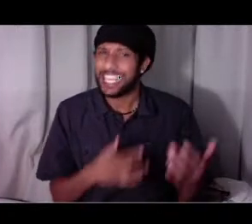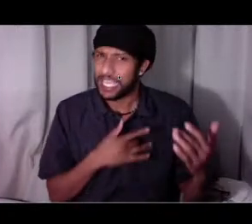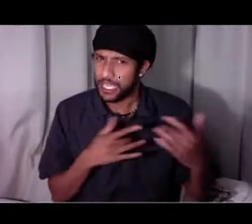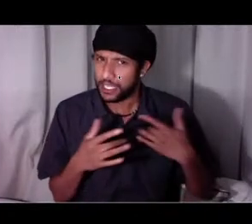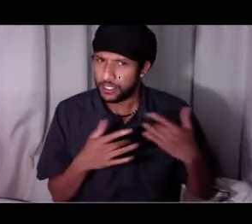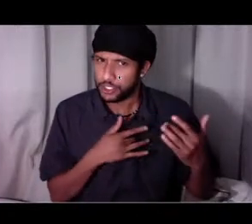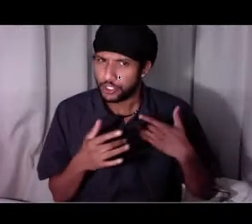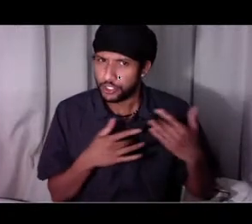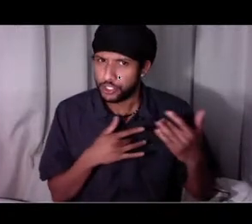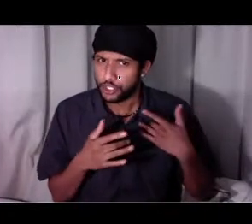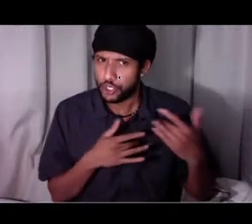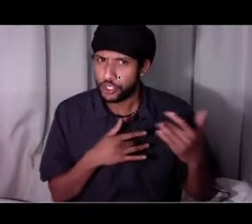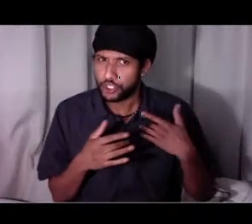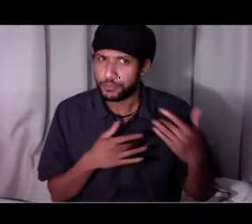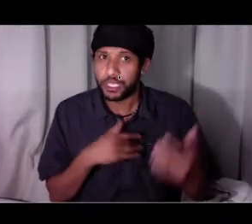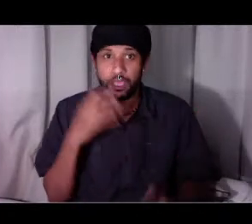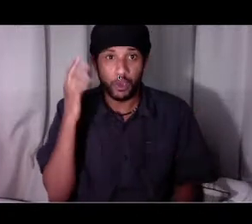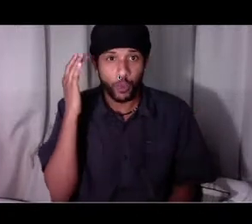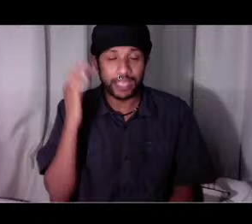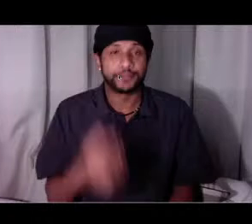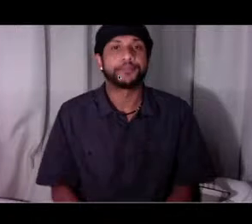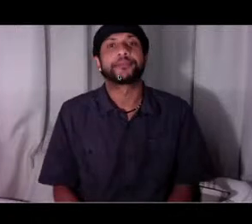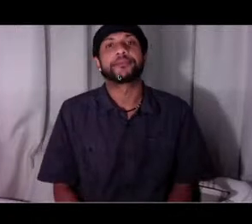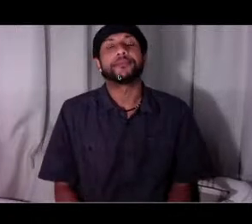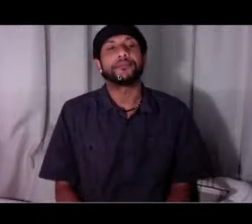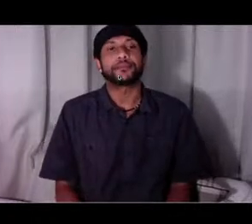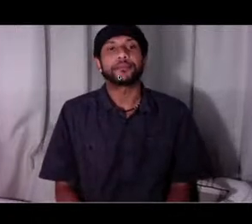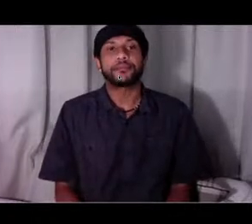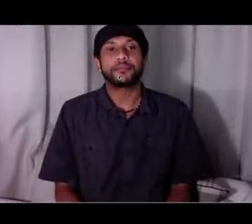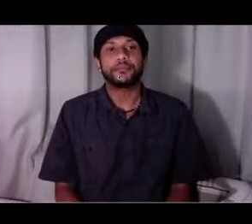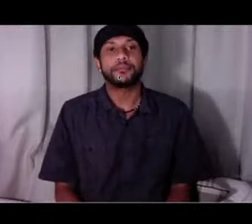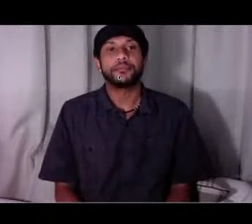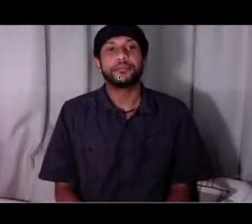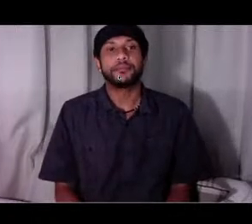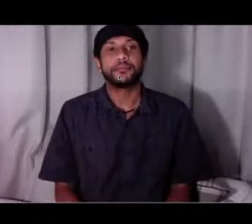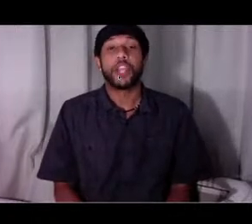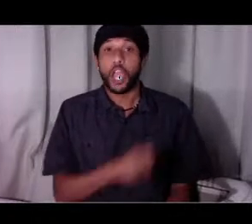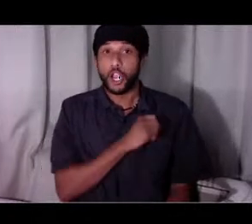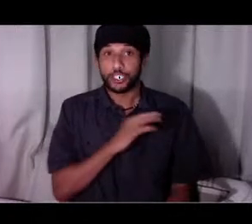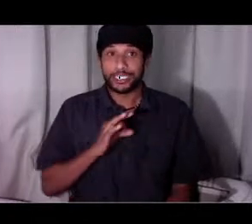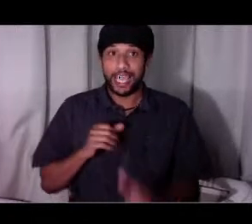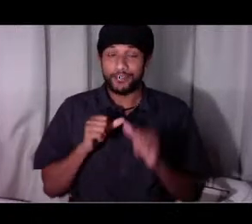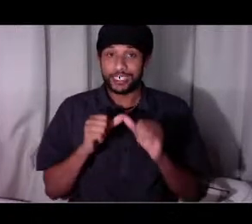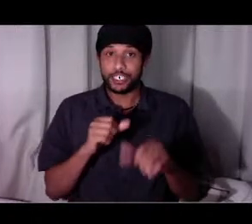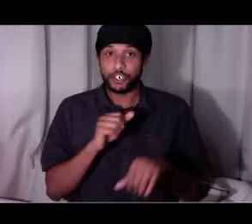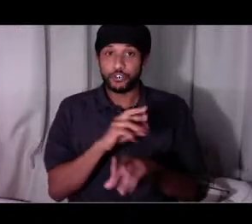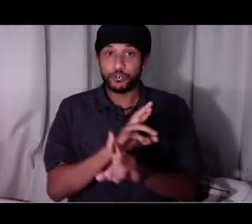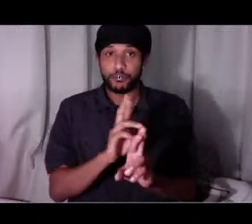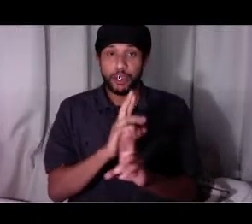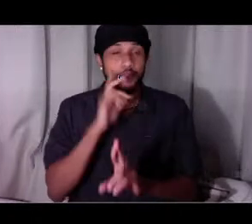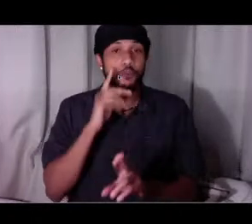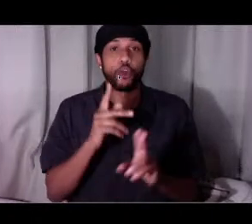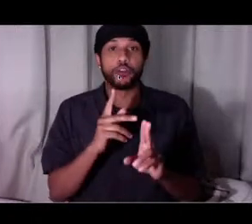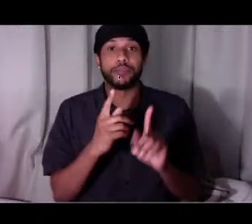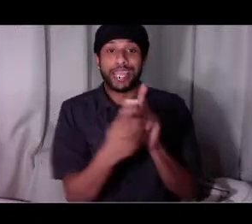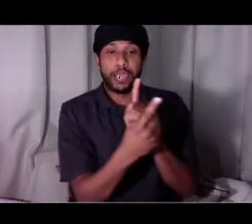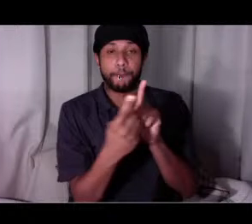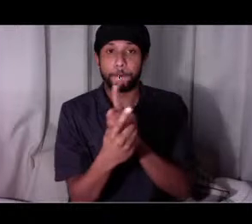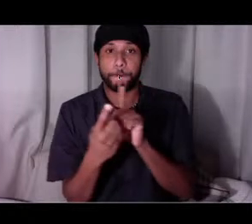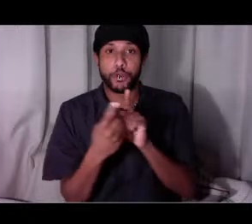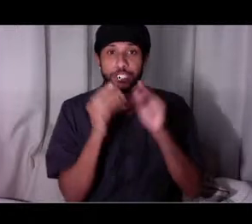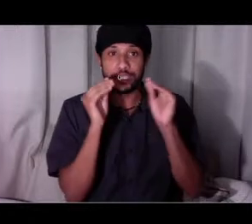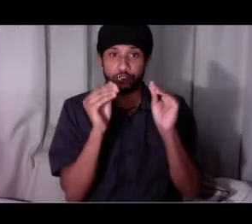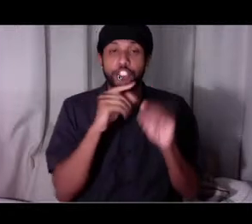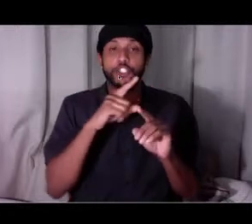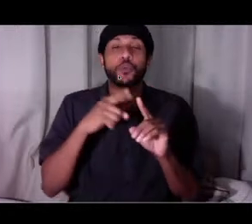for the for the following reasons um our staff continues to prepare our class for in-person instruction for when it is